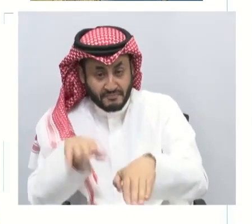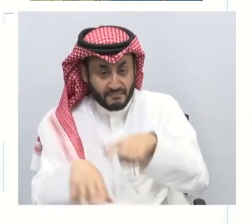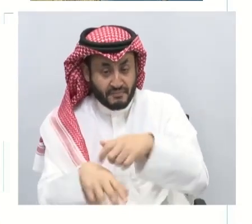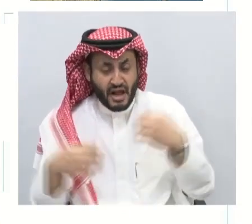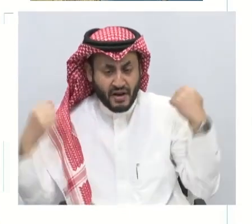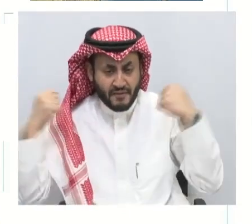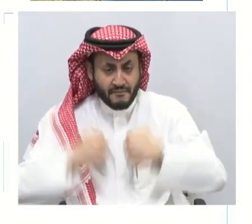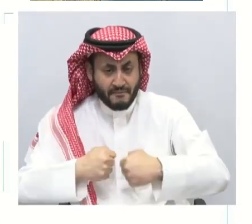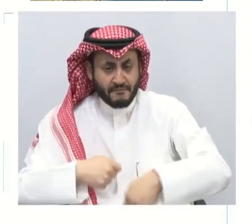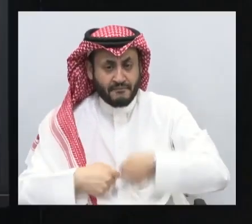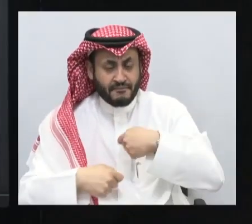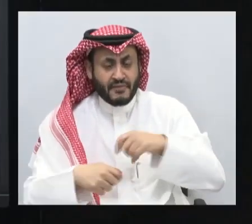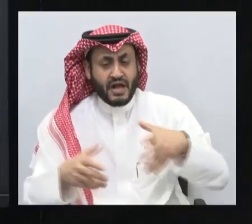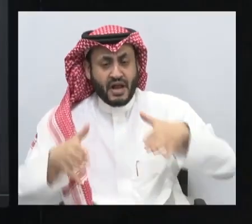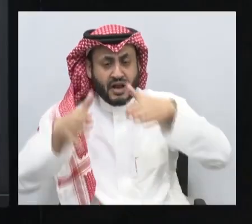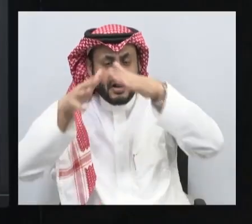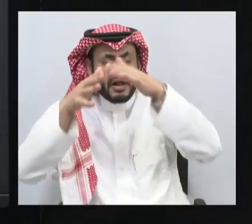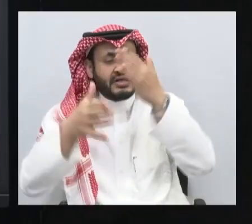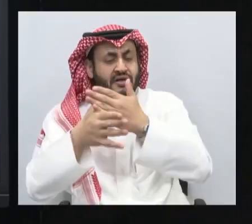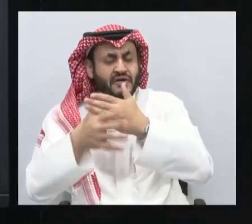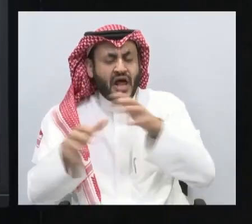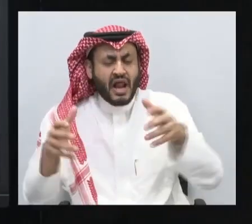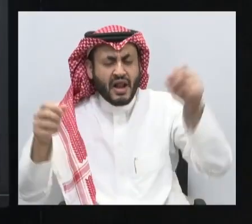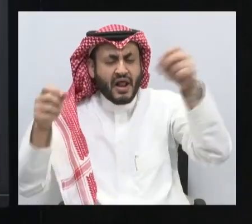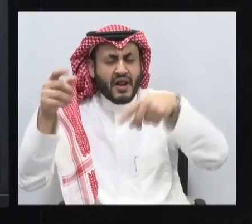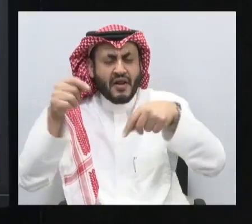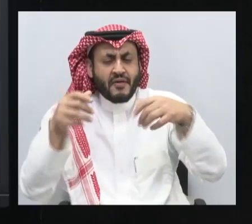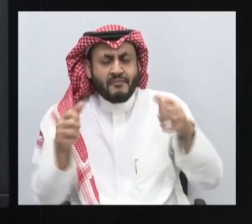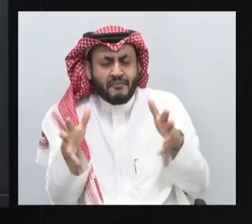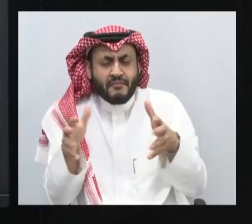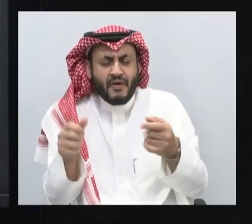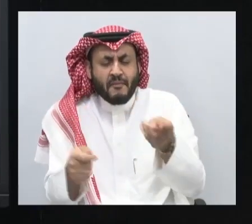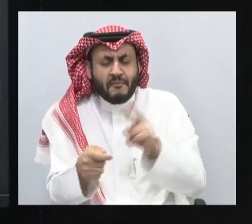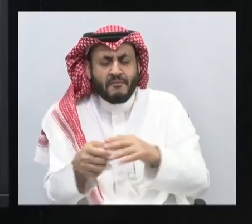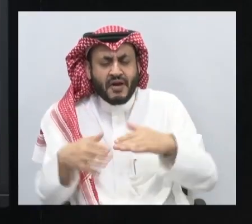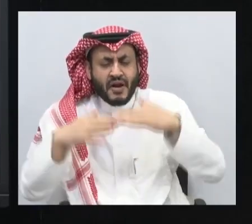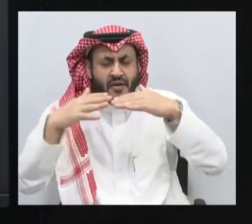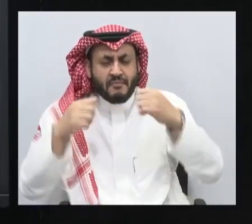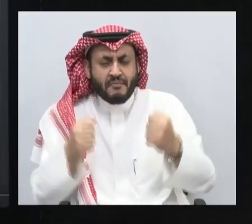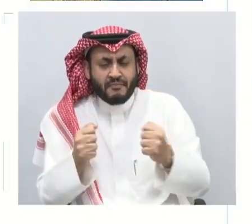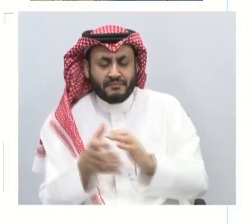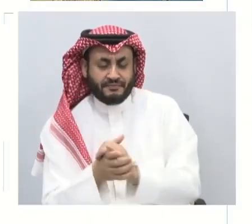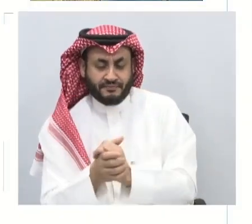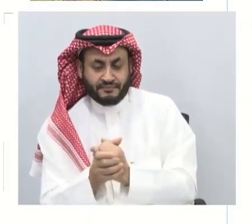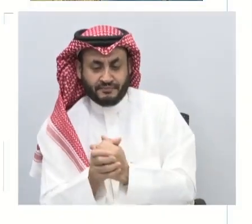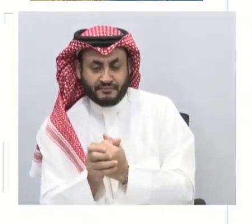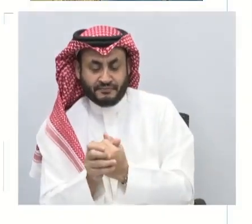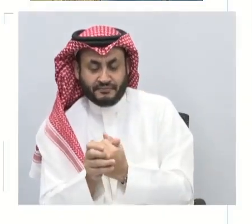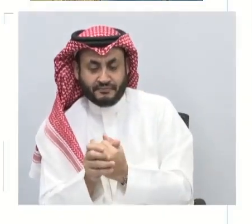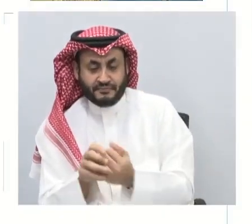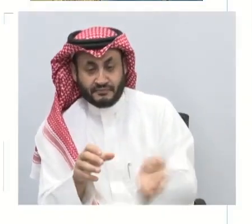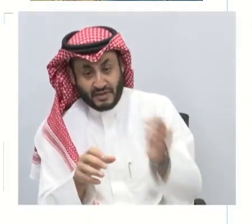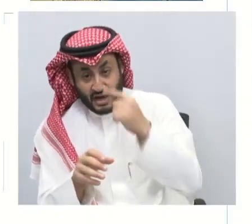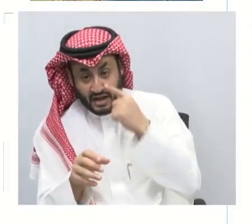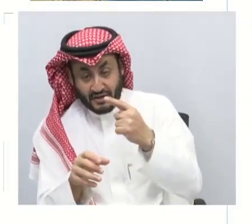need the jacket in the mountains because it is snowy and very cold up in the mountains. Okay, now we go back